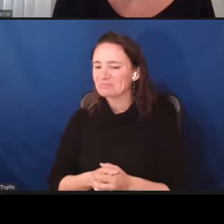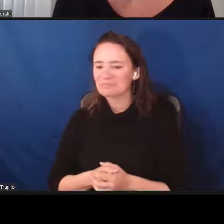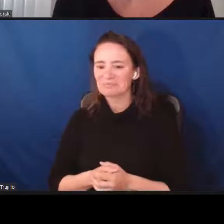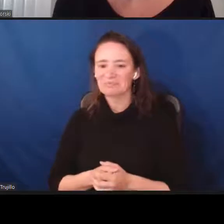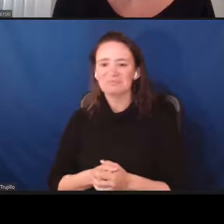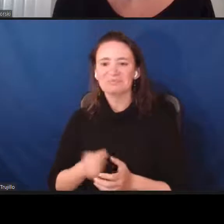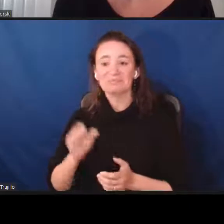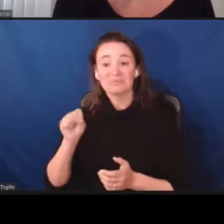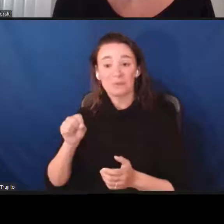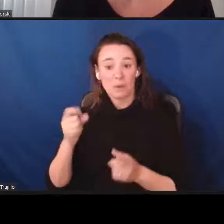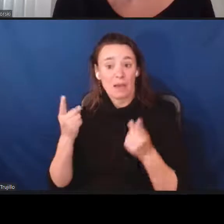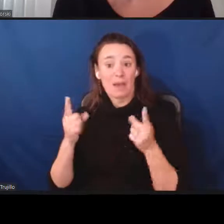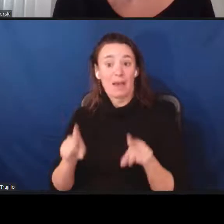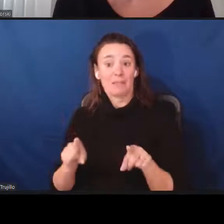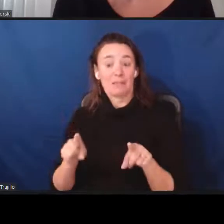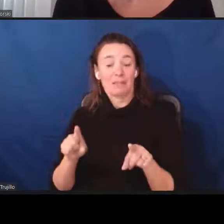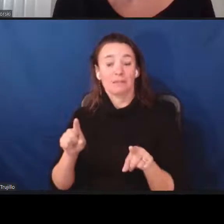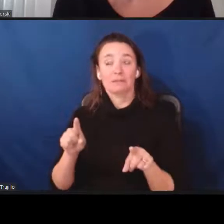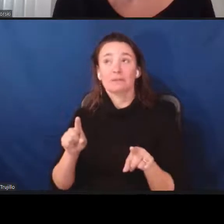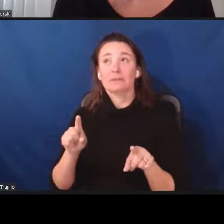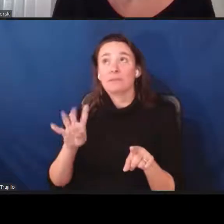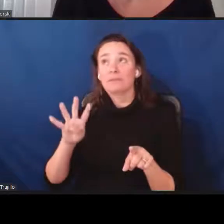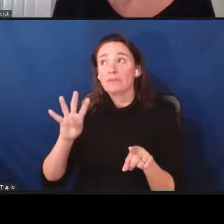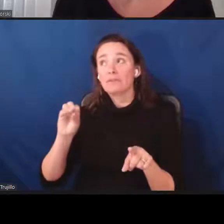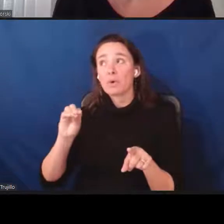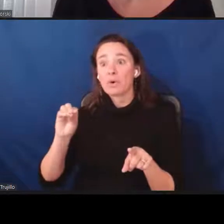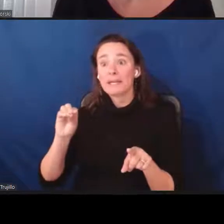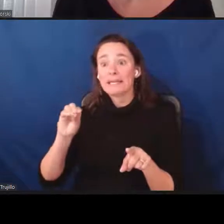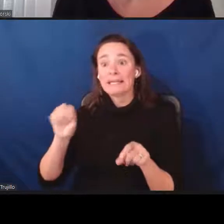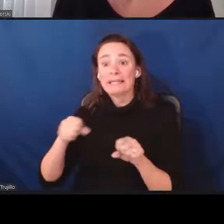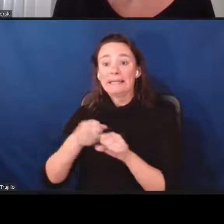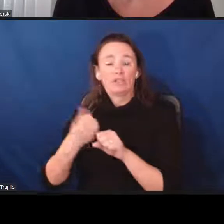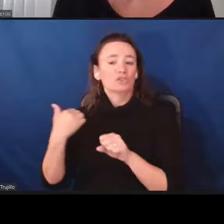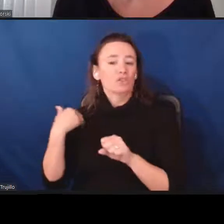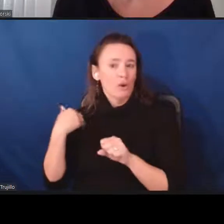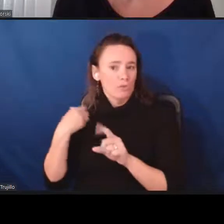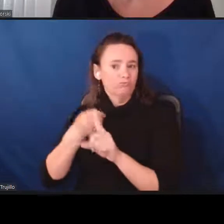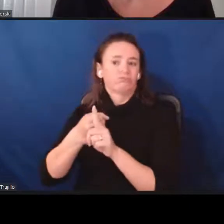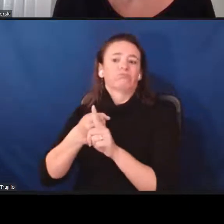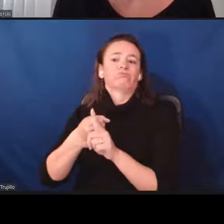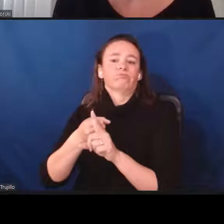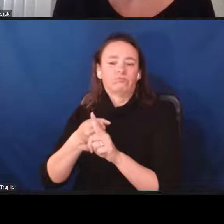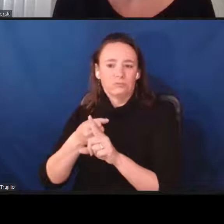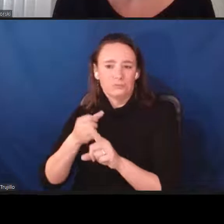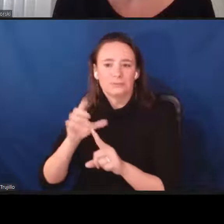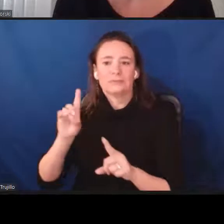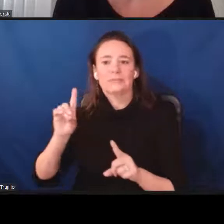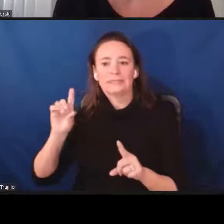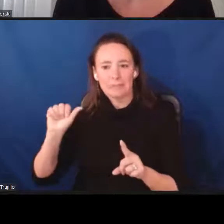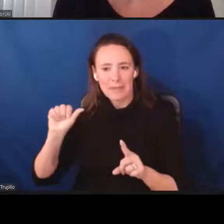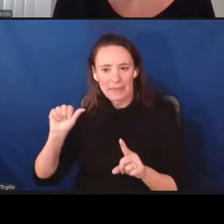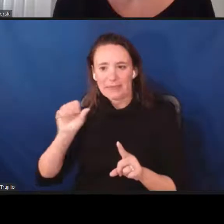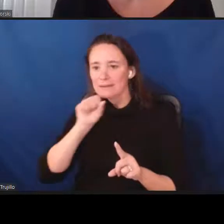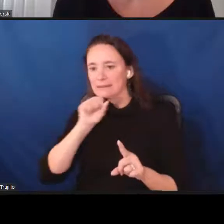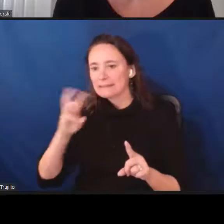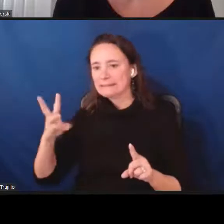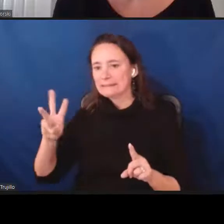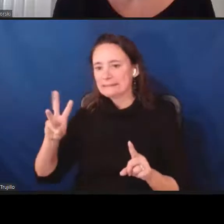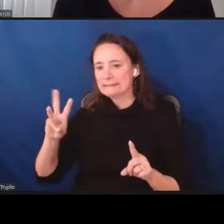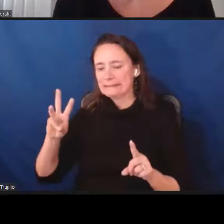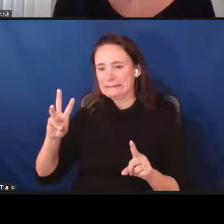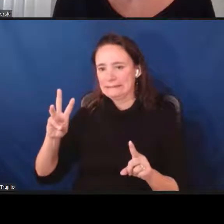40 some years ago when I acquired my disability, I was 16 years old. I was a junior in high school, and I